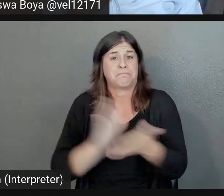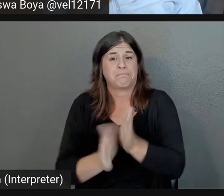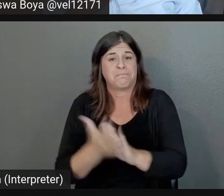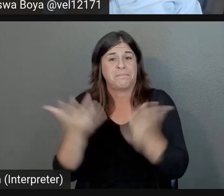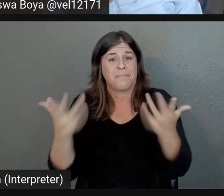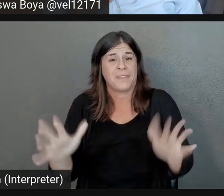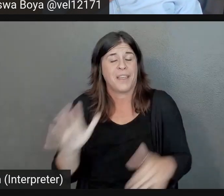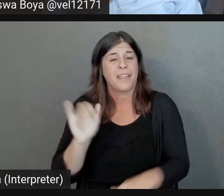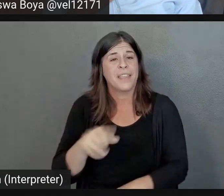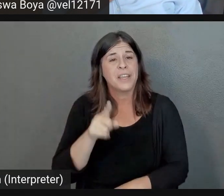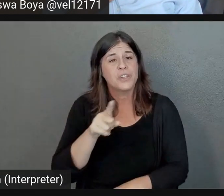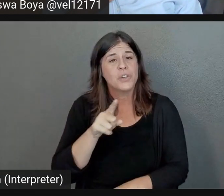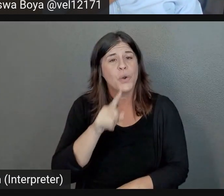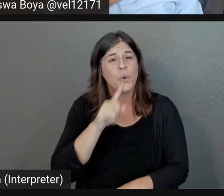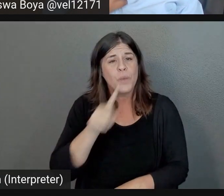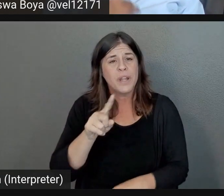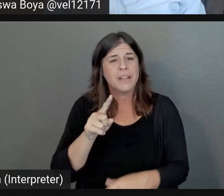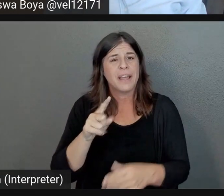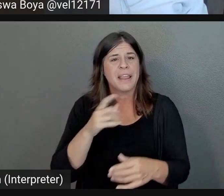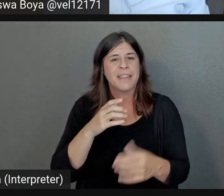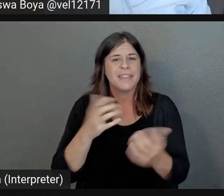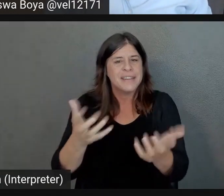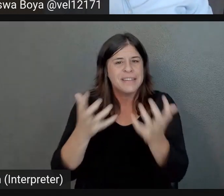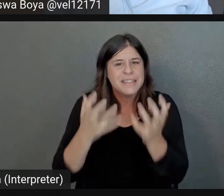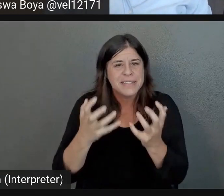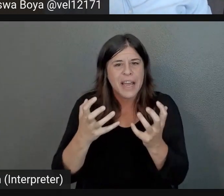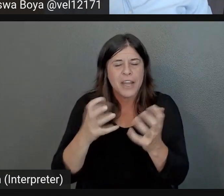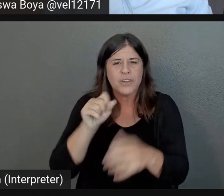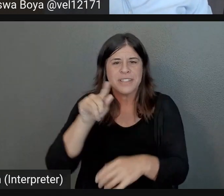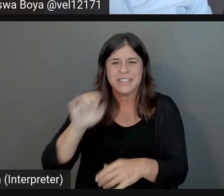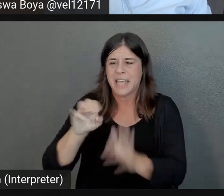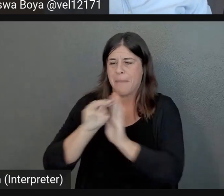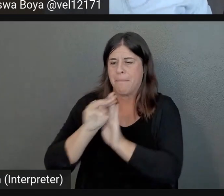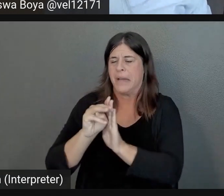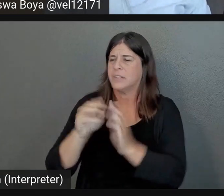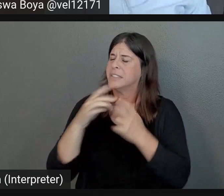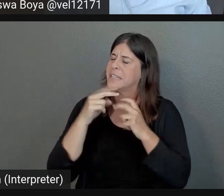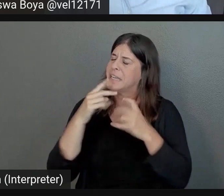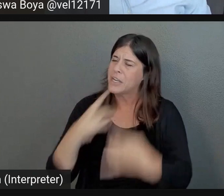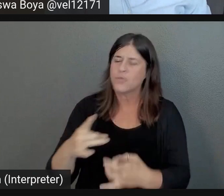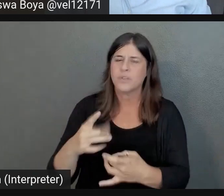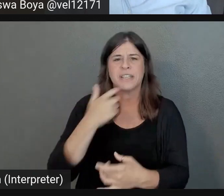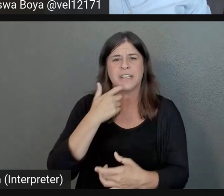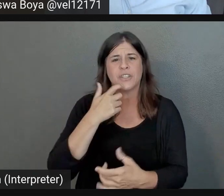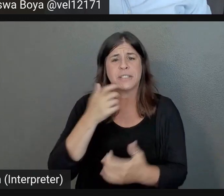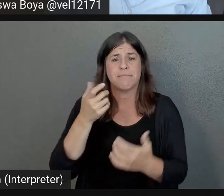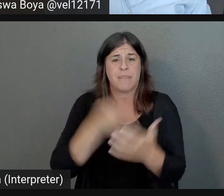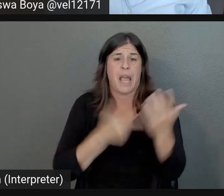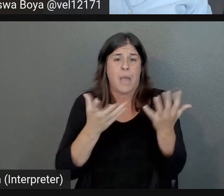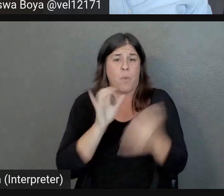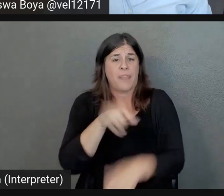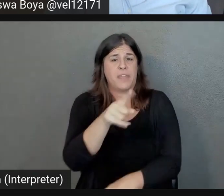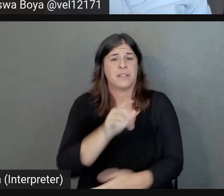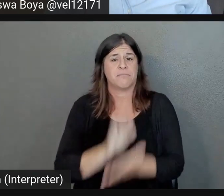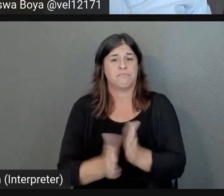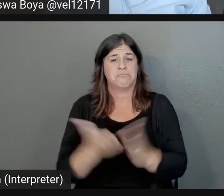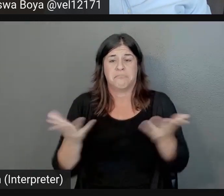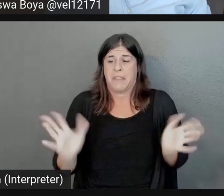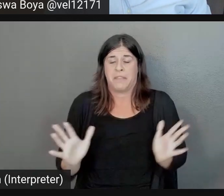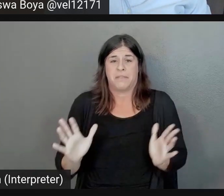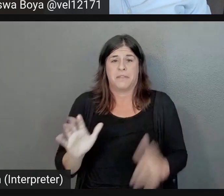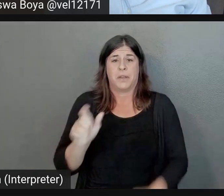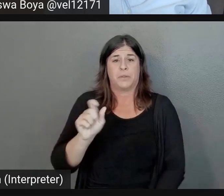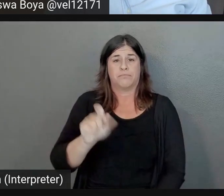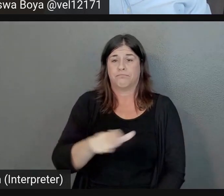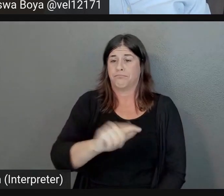that the desired state model is, to me, so interesting. It just says, this is what I want. And you're effectively just turning control